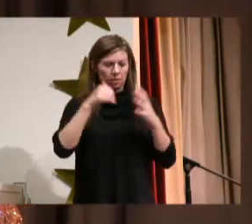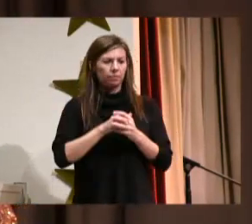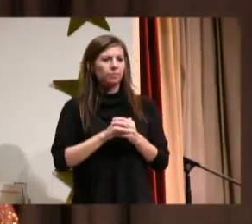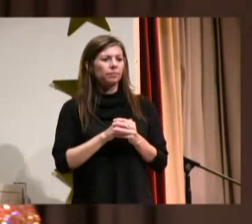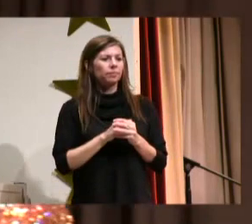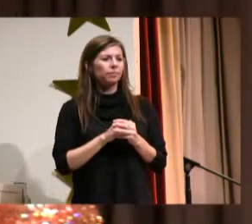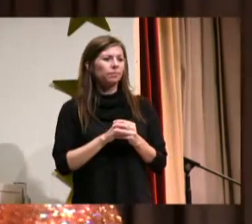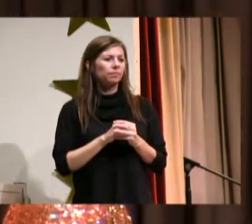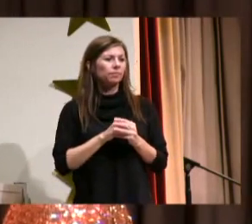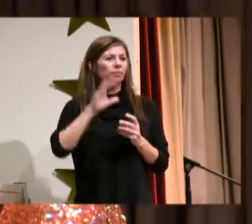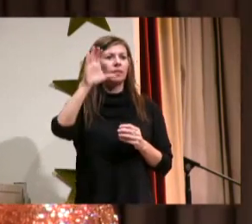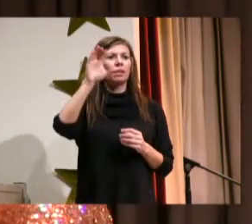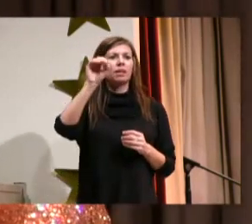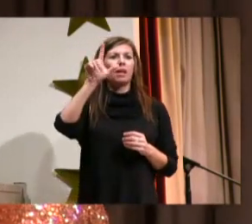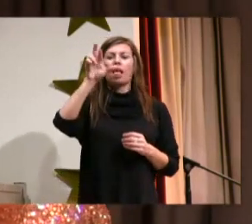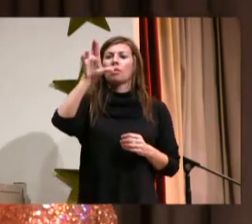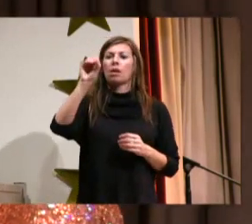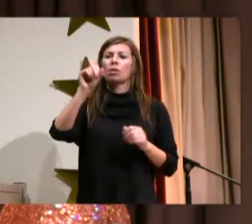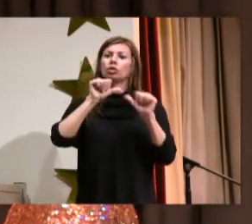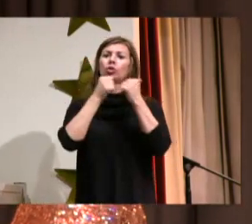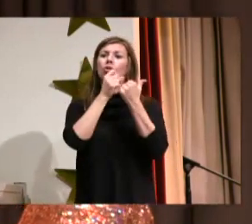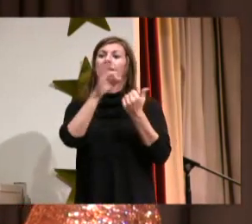Colorado Association of School Boards